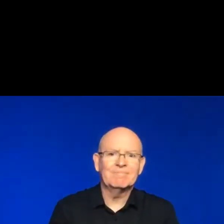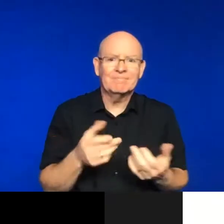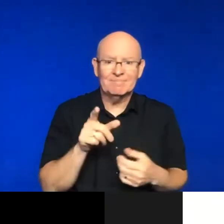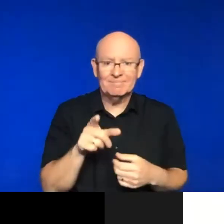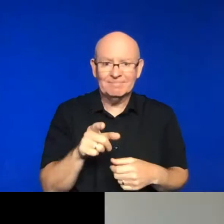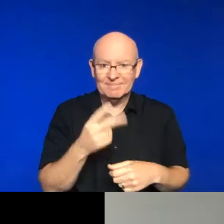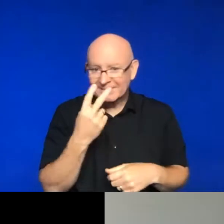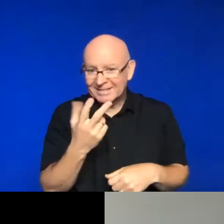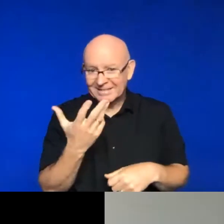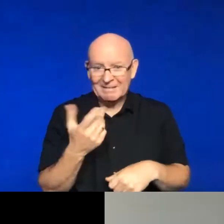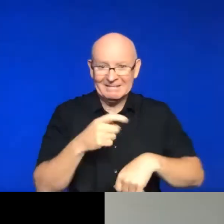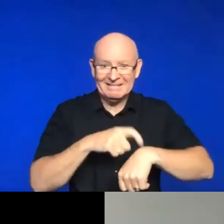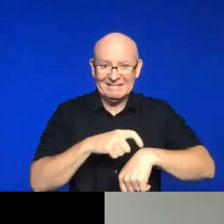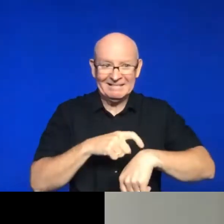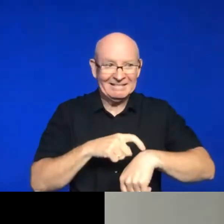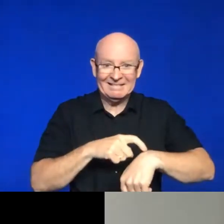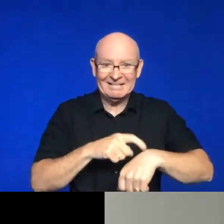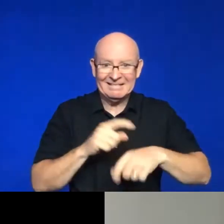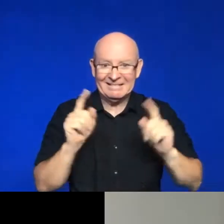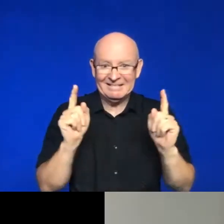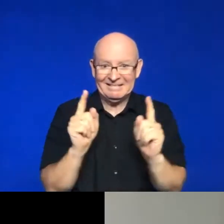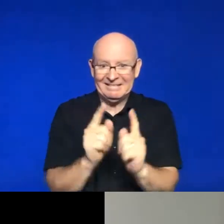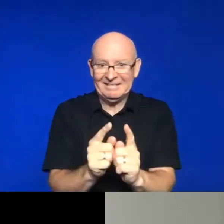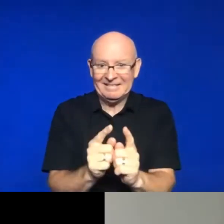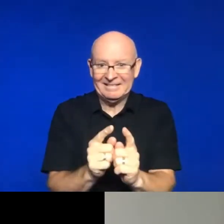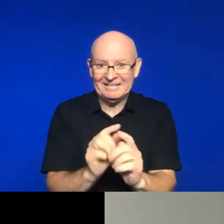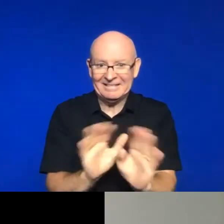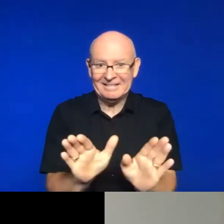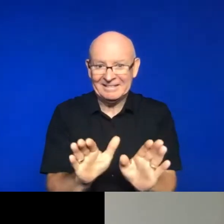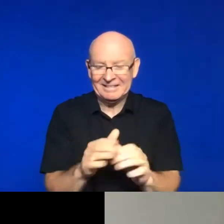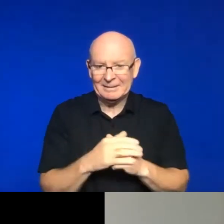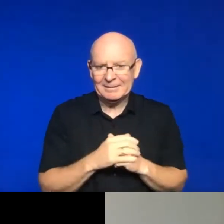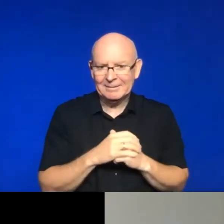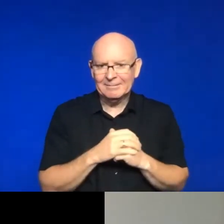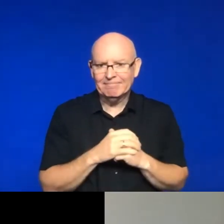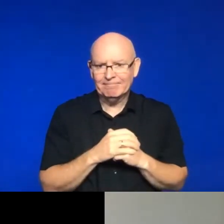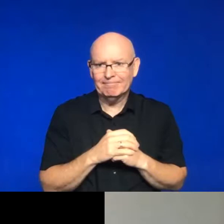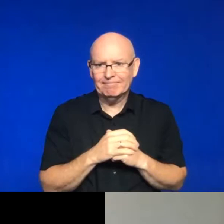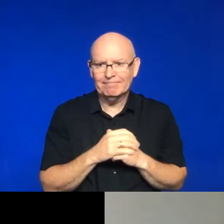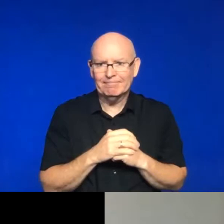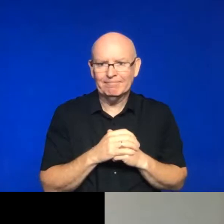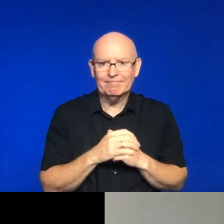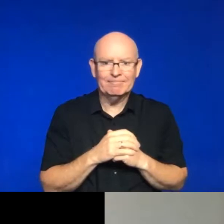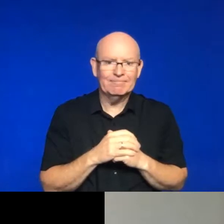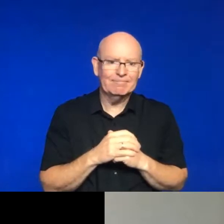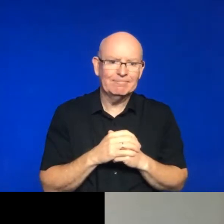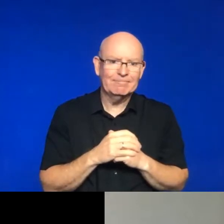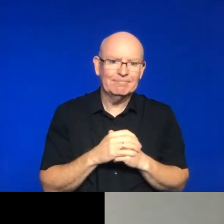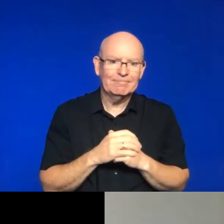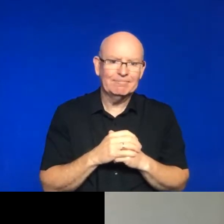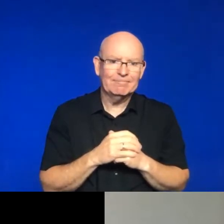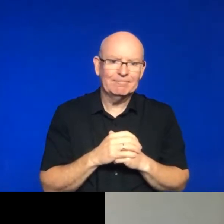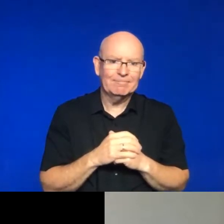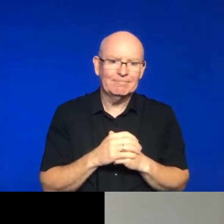over, and I could have talked a little bit more about the recovery phase, but I think I need